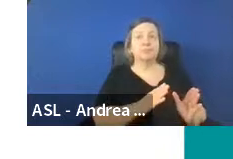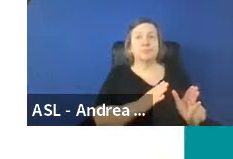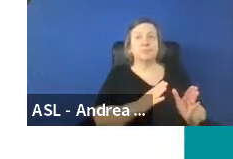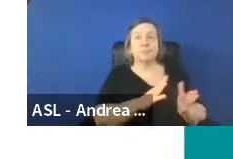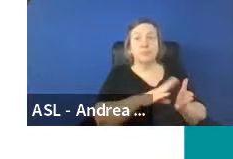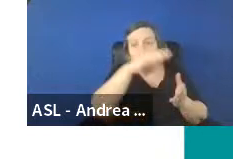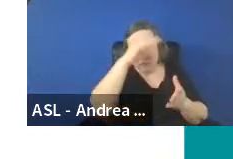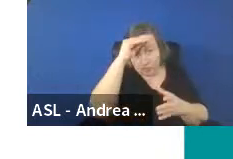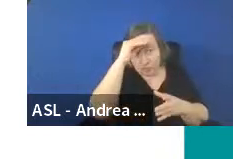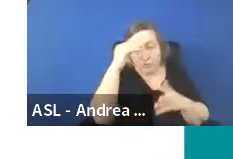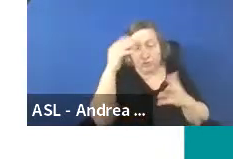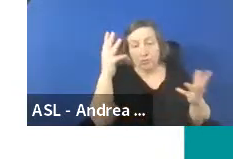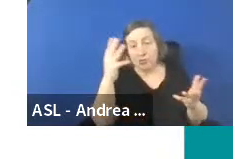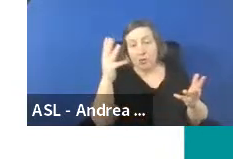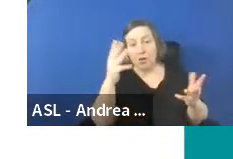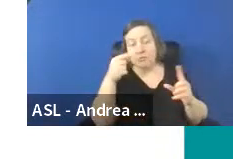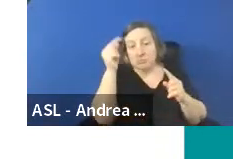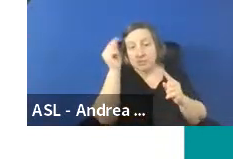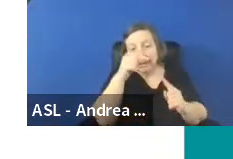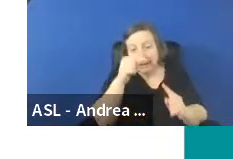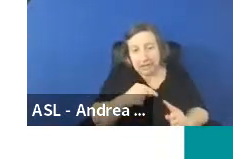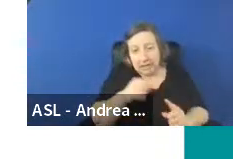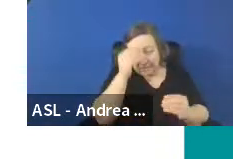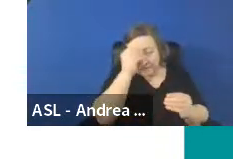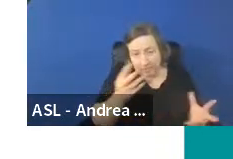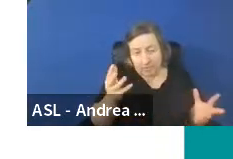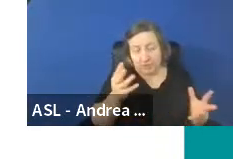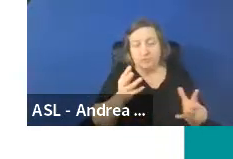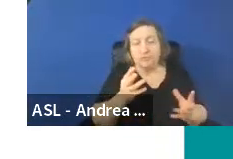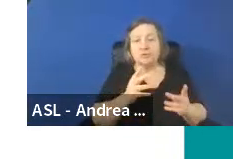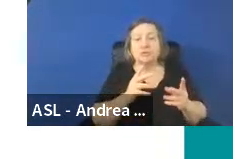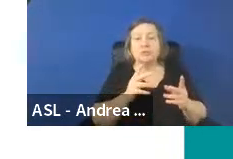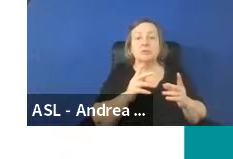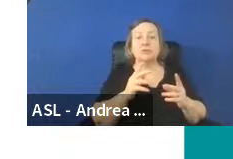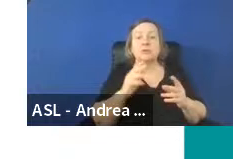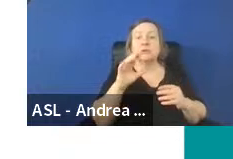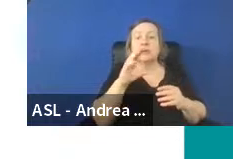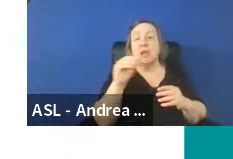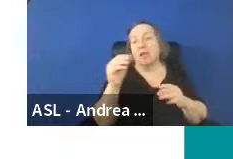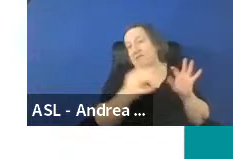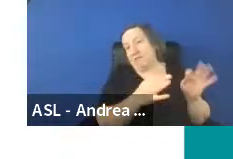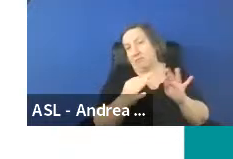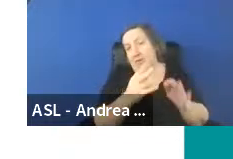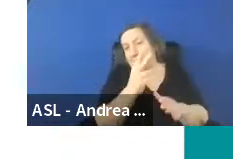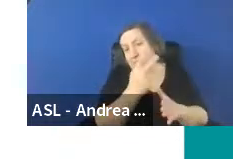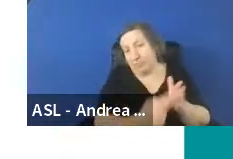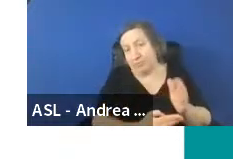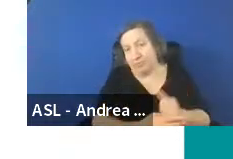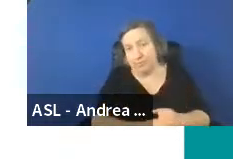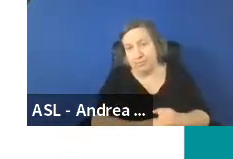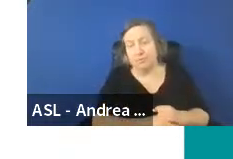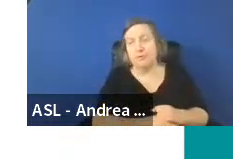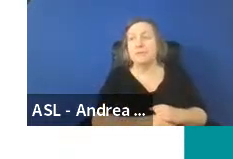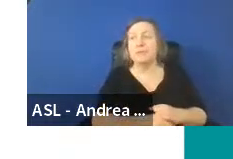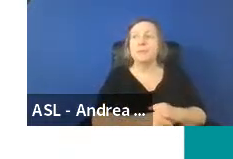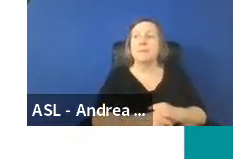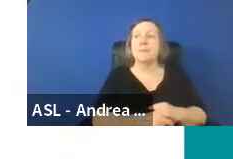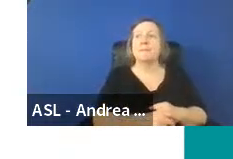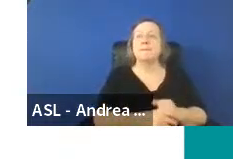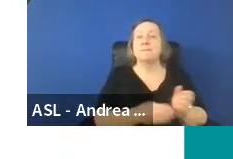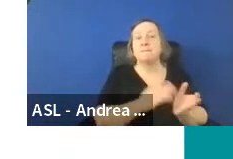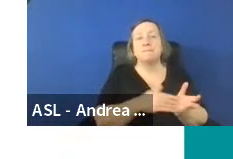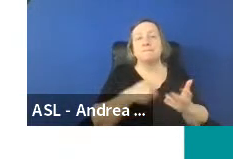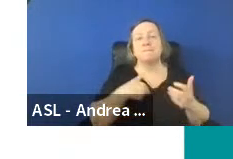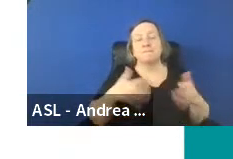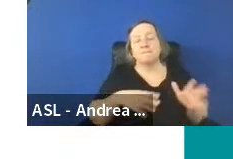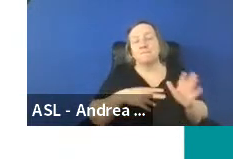learn about some of this really detailed information, as well as provide us feedback. And again, I won't